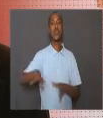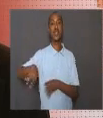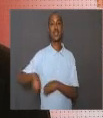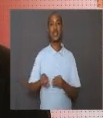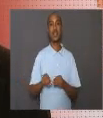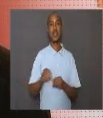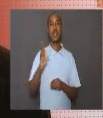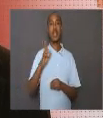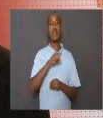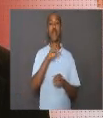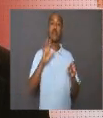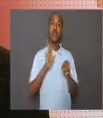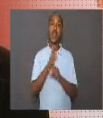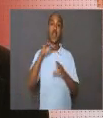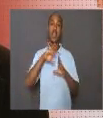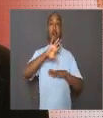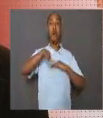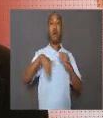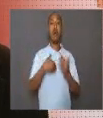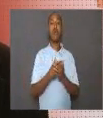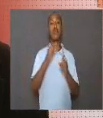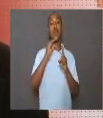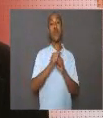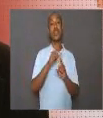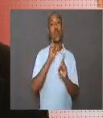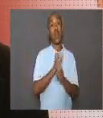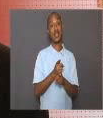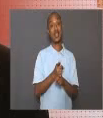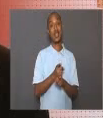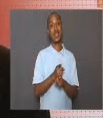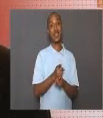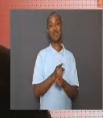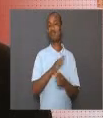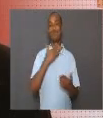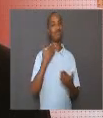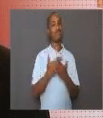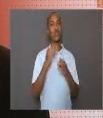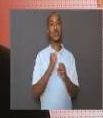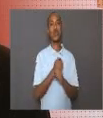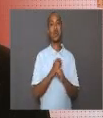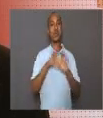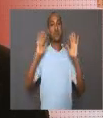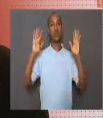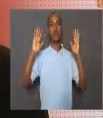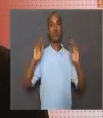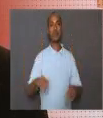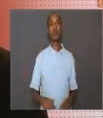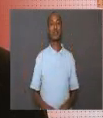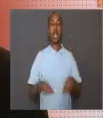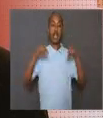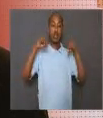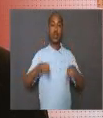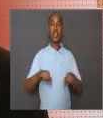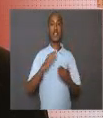Students, if you filled in all of the words correctly, great work. In